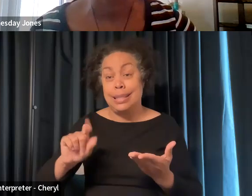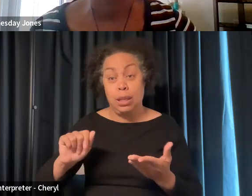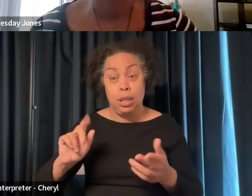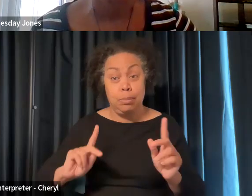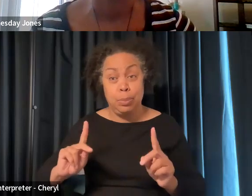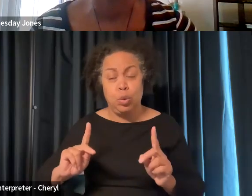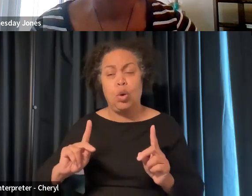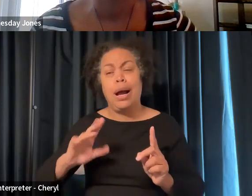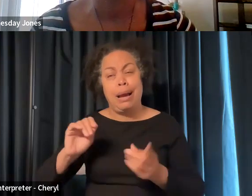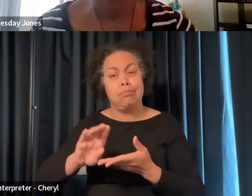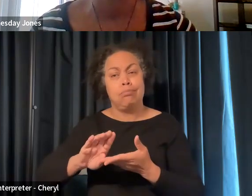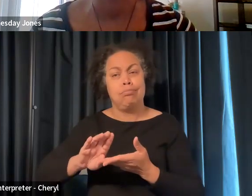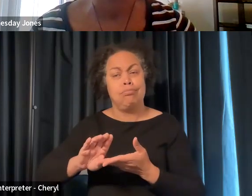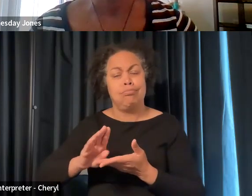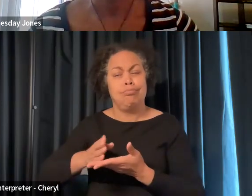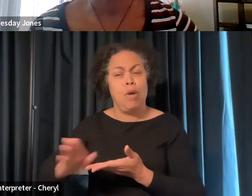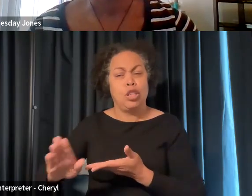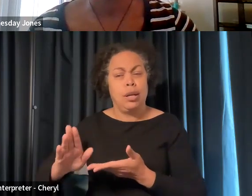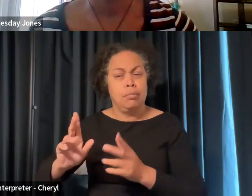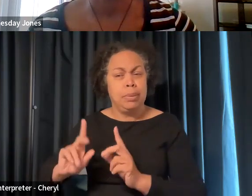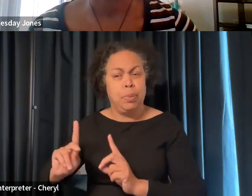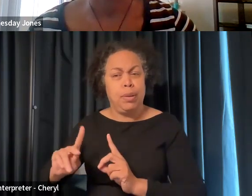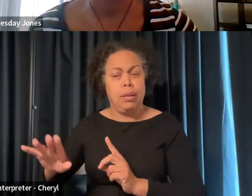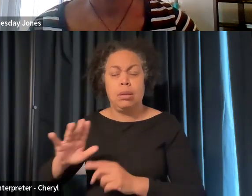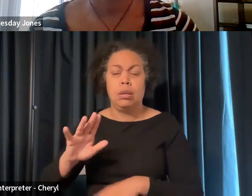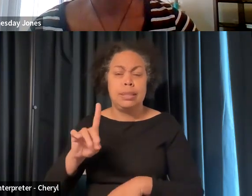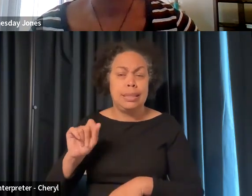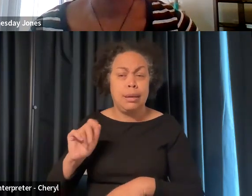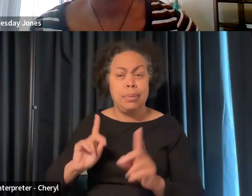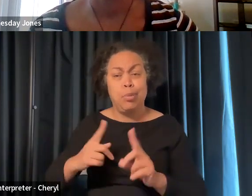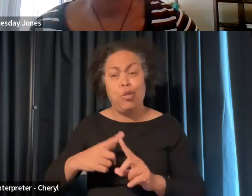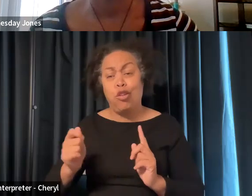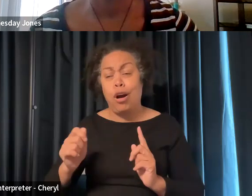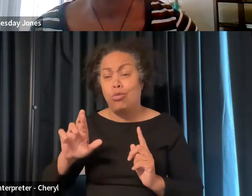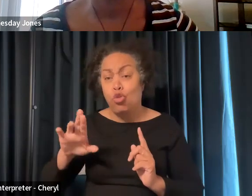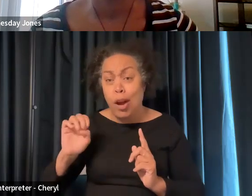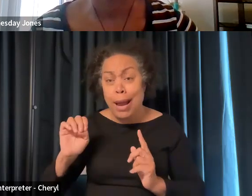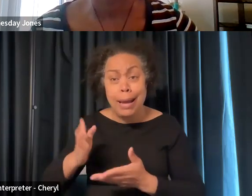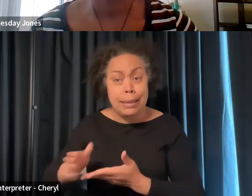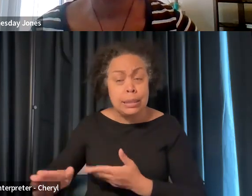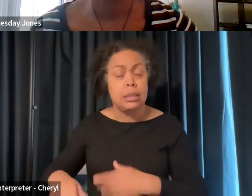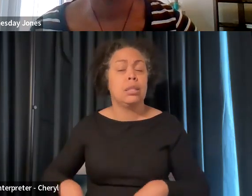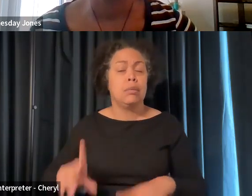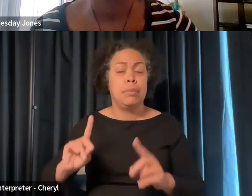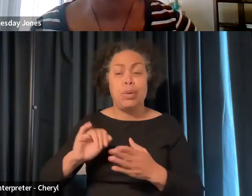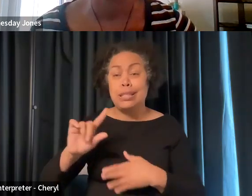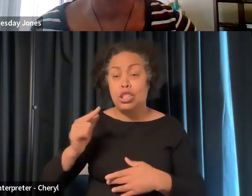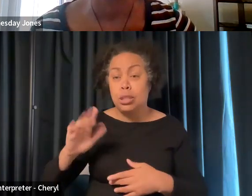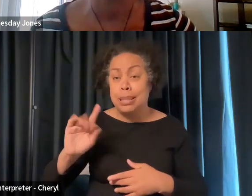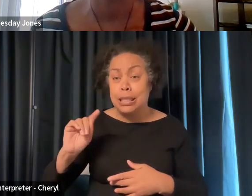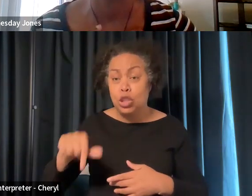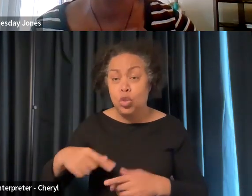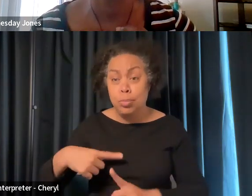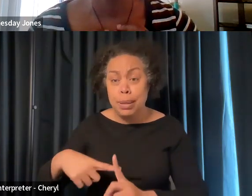other marginalized populations. So disabled people from race minorities, disabled people who are LGBTQ+,